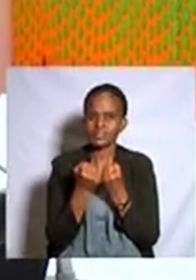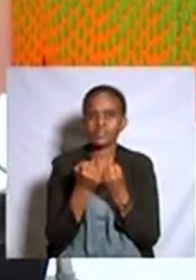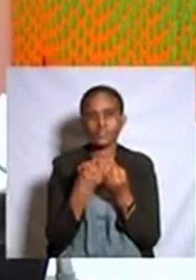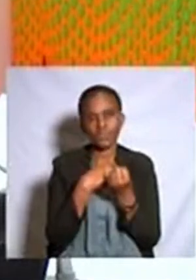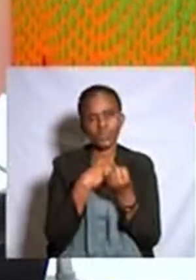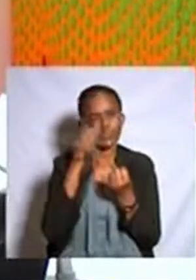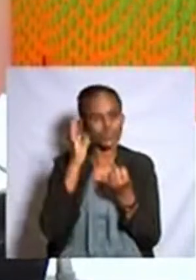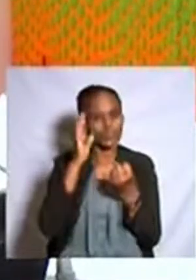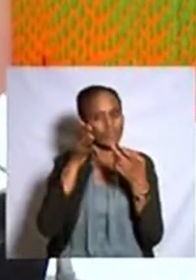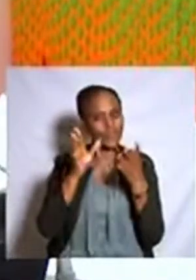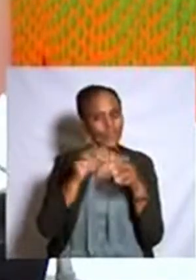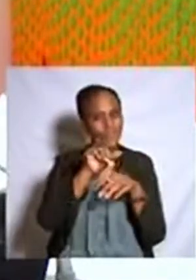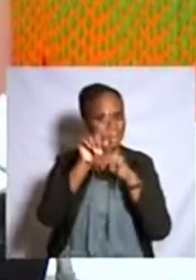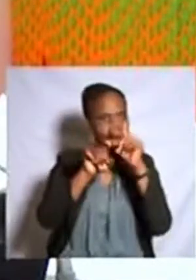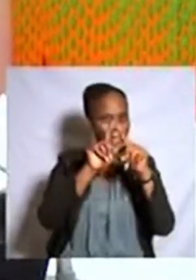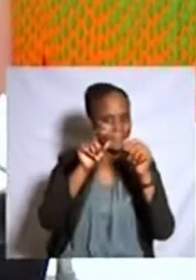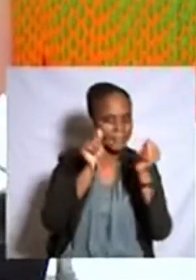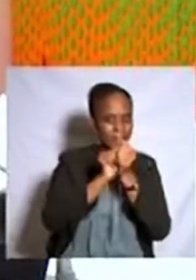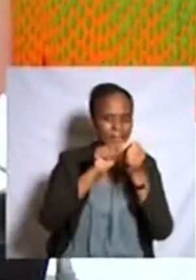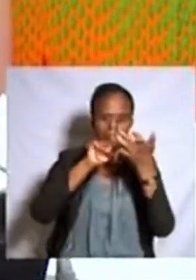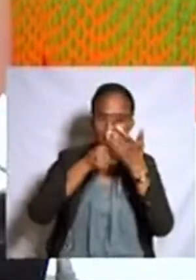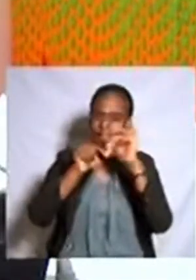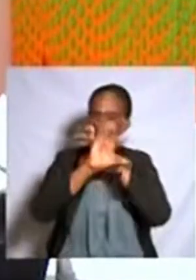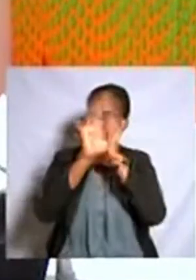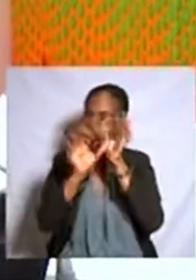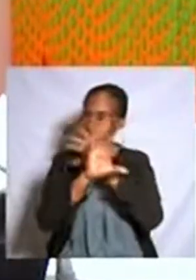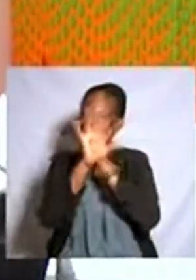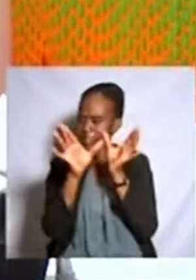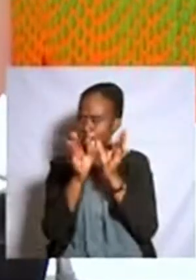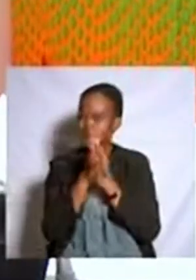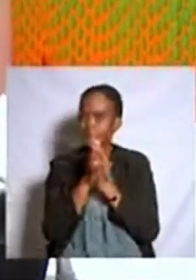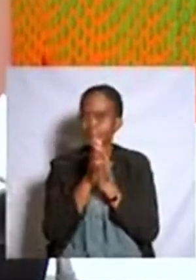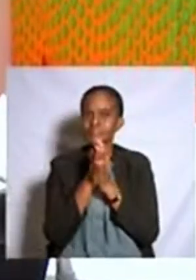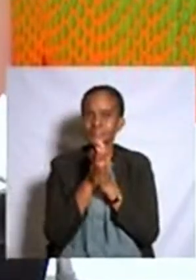I'll allow the questions and point of clarifications